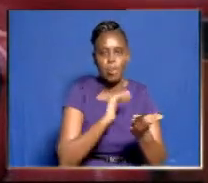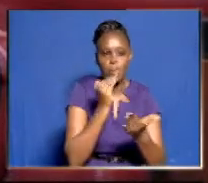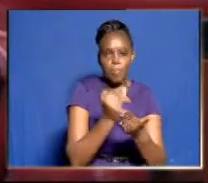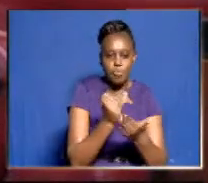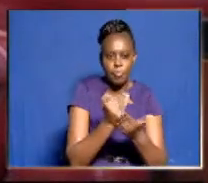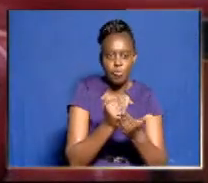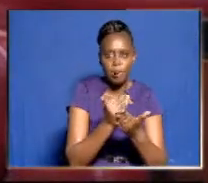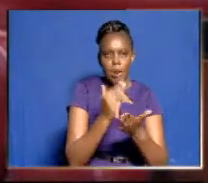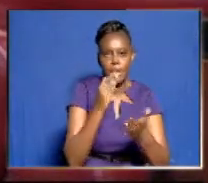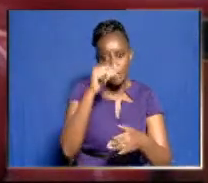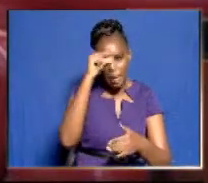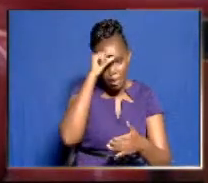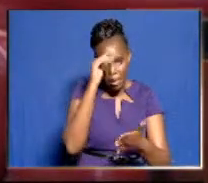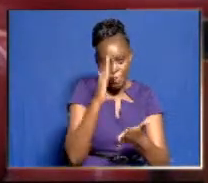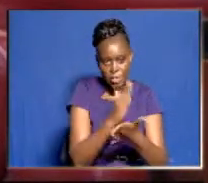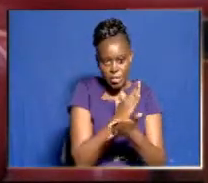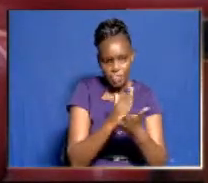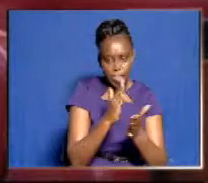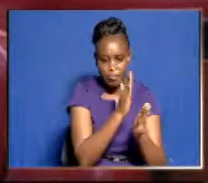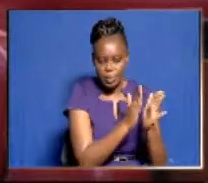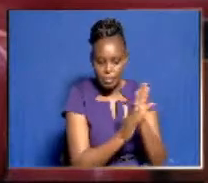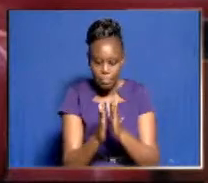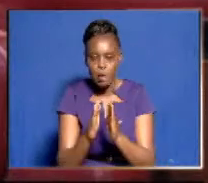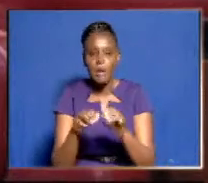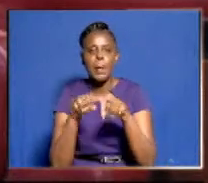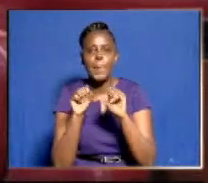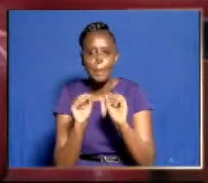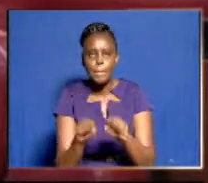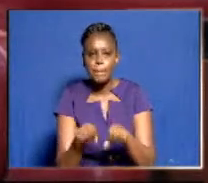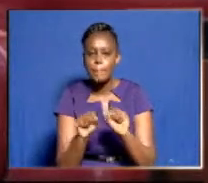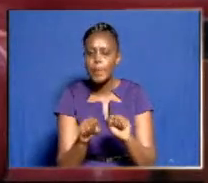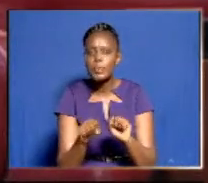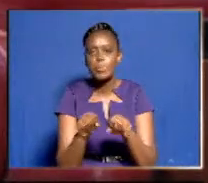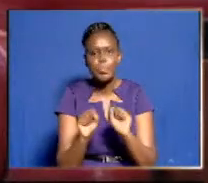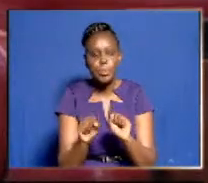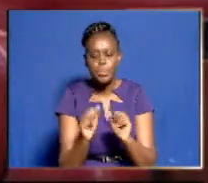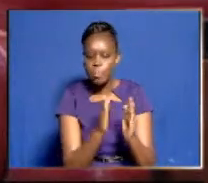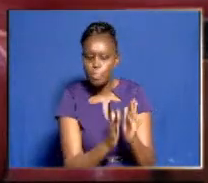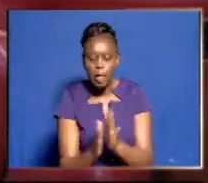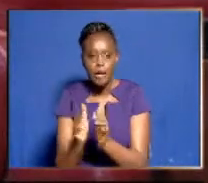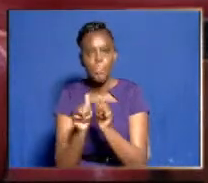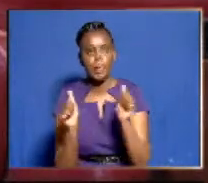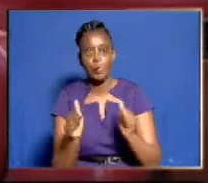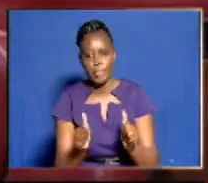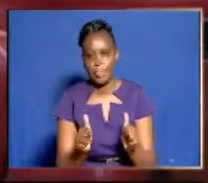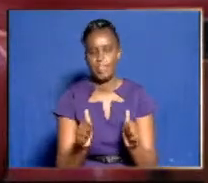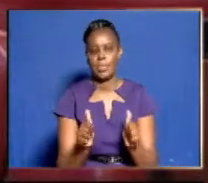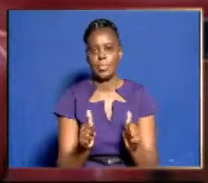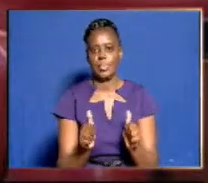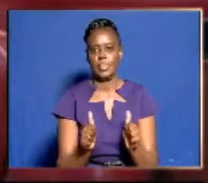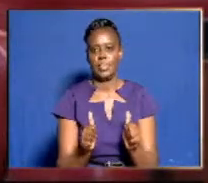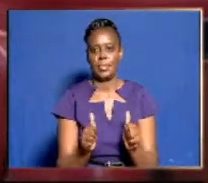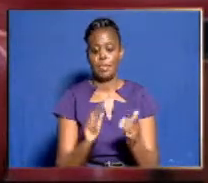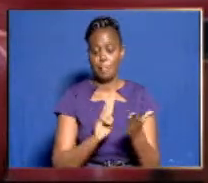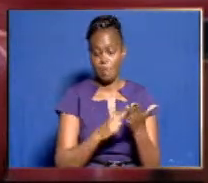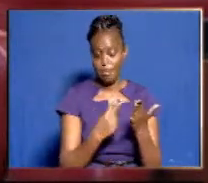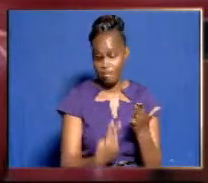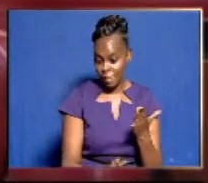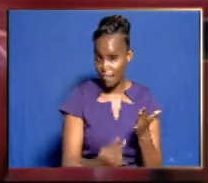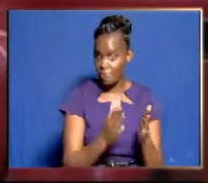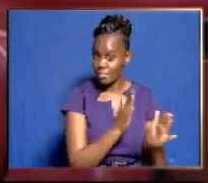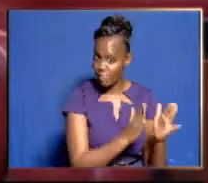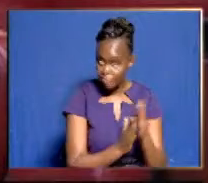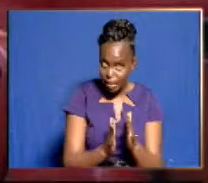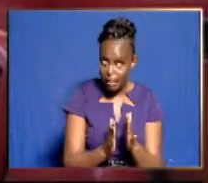State Department of Planning so that we can plan, because failing to plan, Honorable